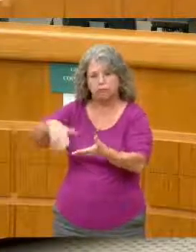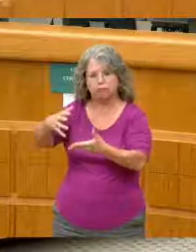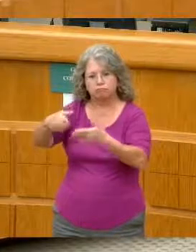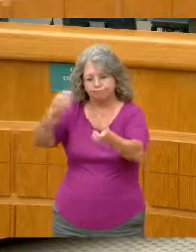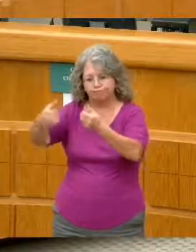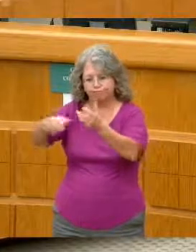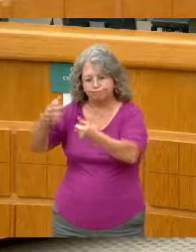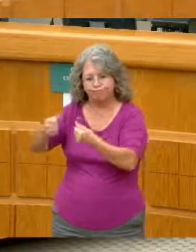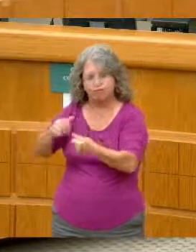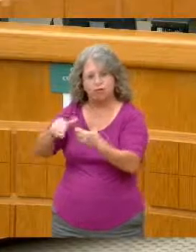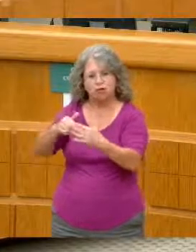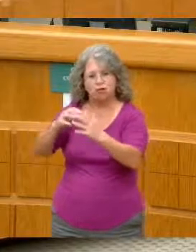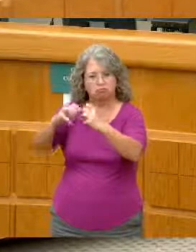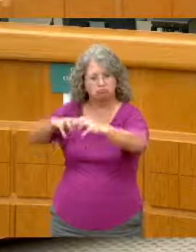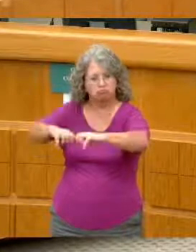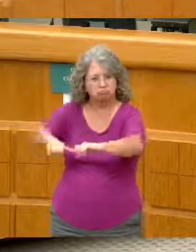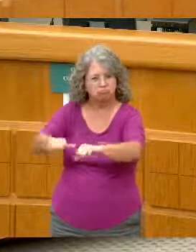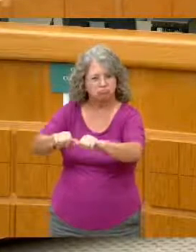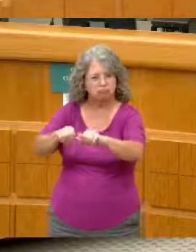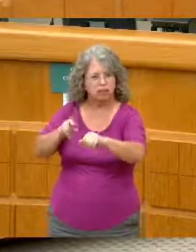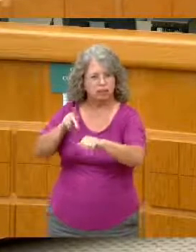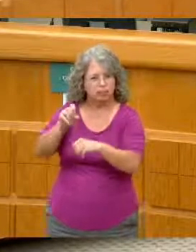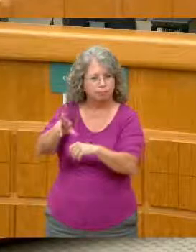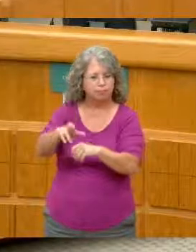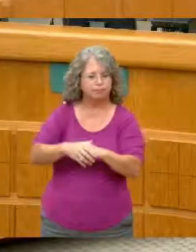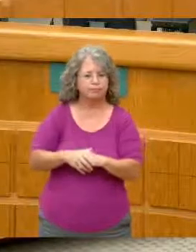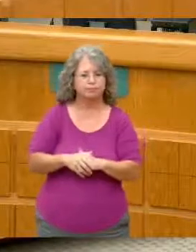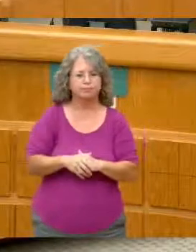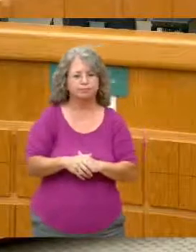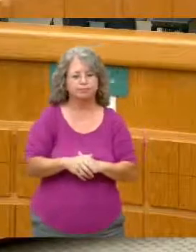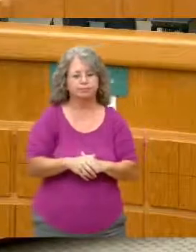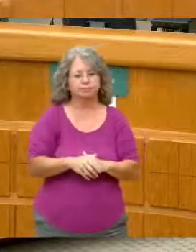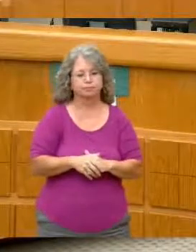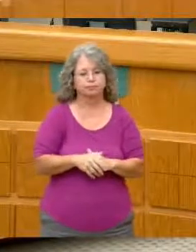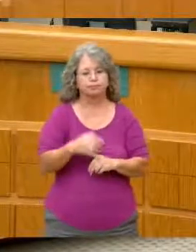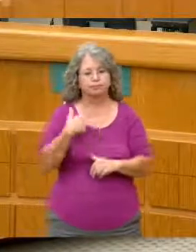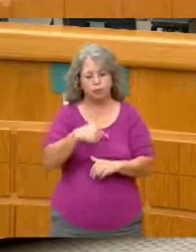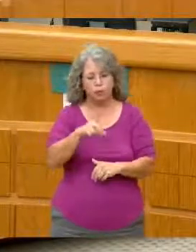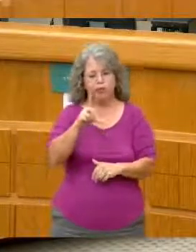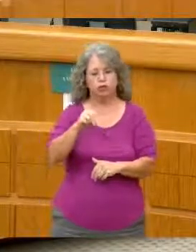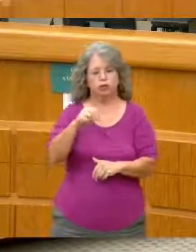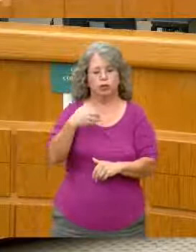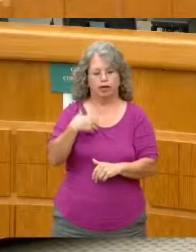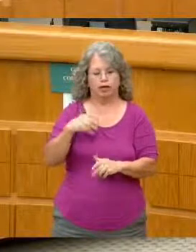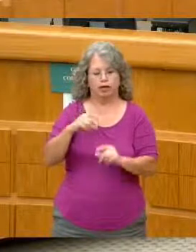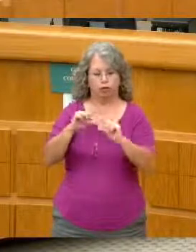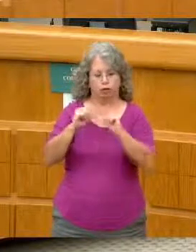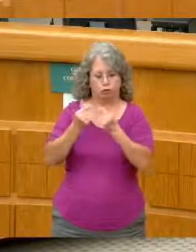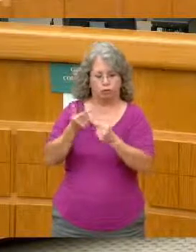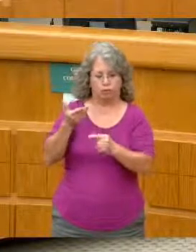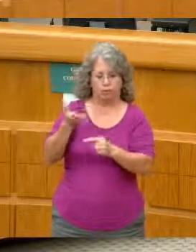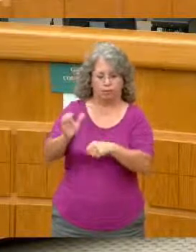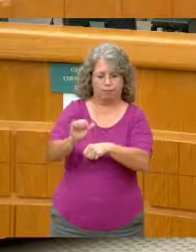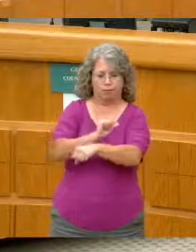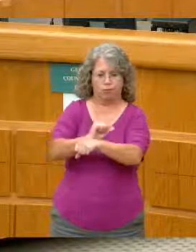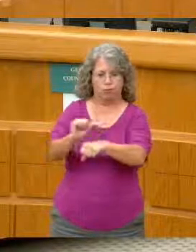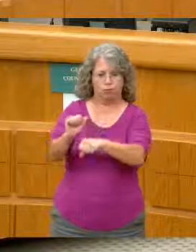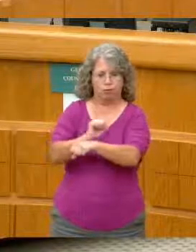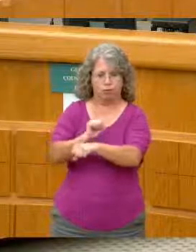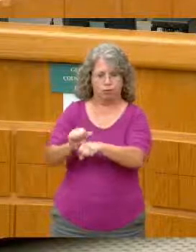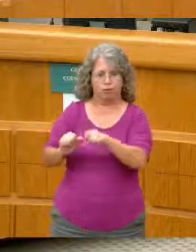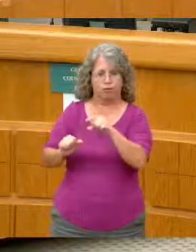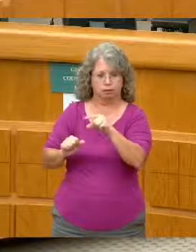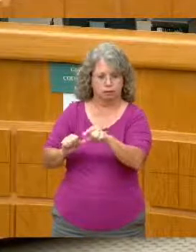of debris removal. We do have crews, just so you know, underway with debris